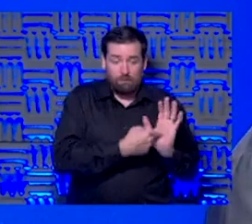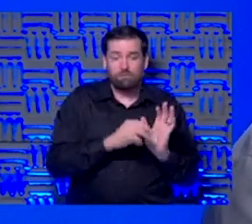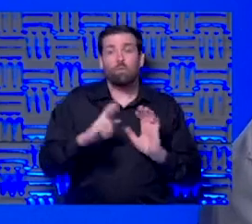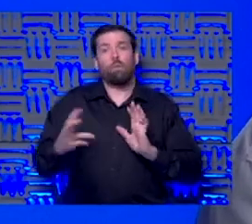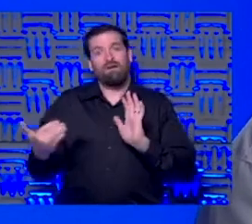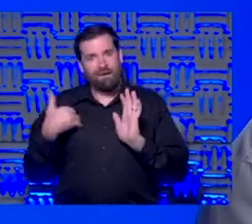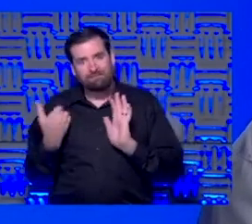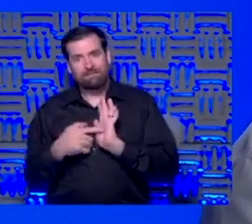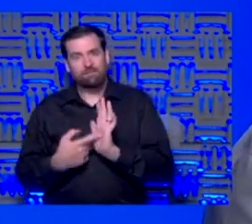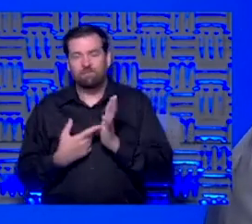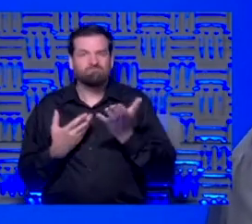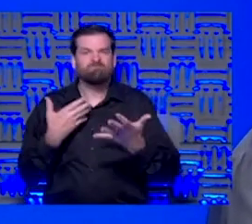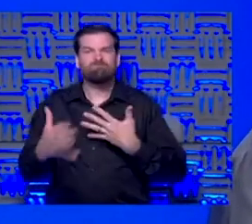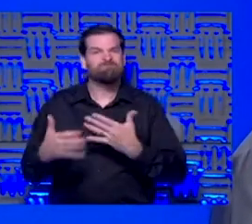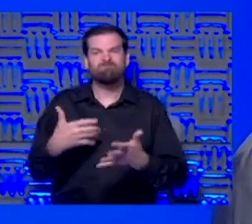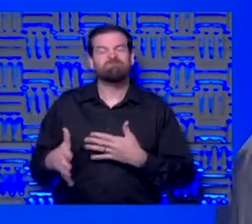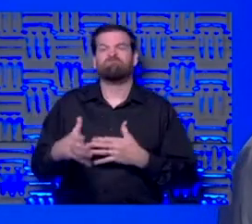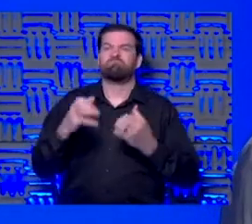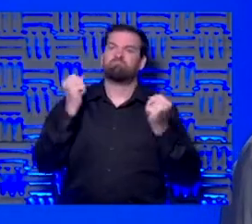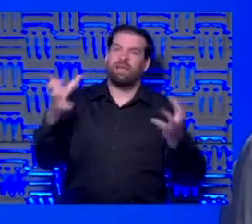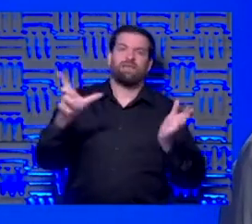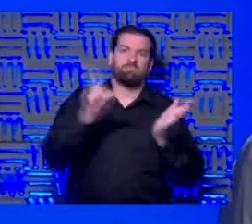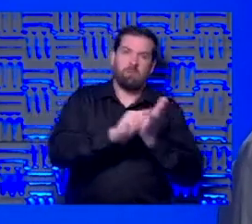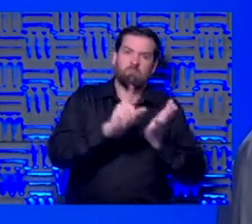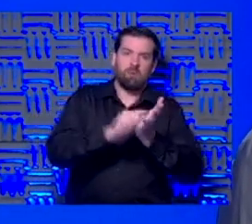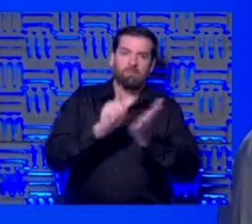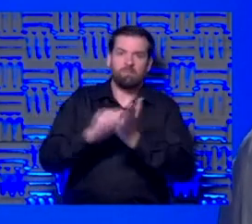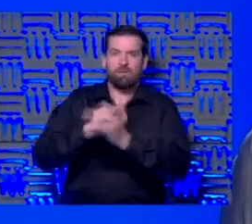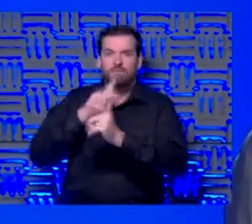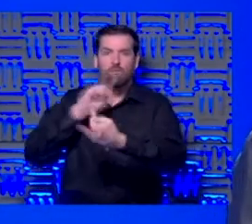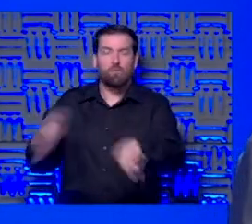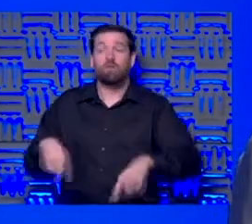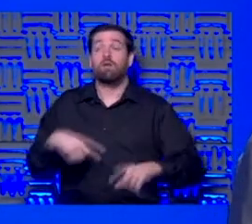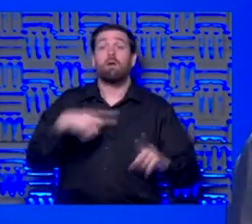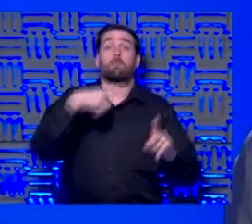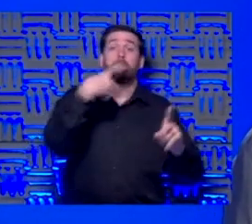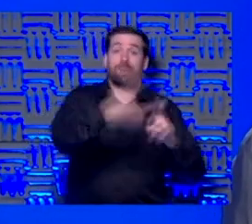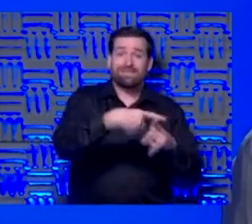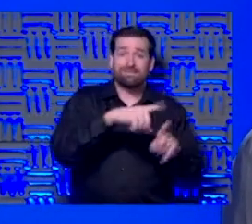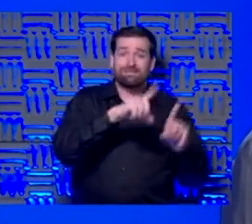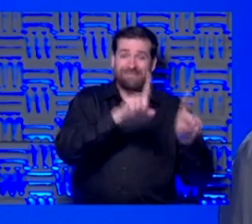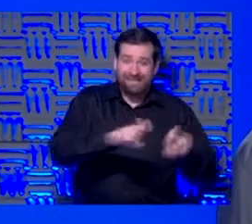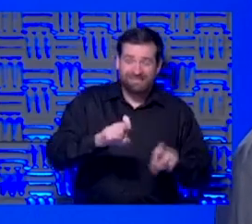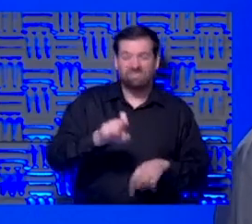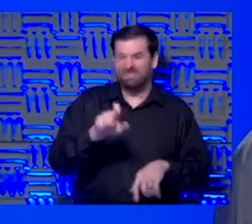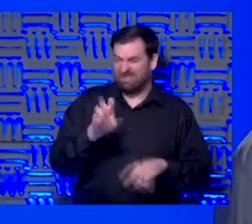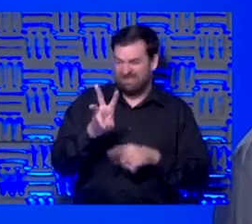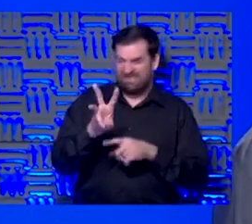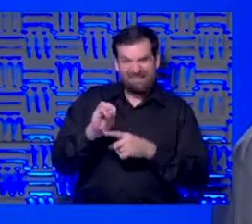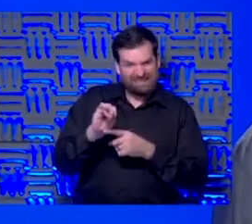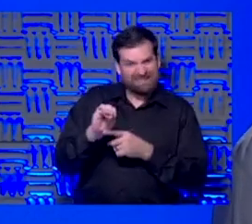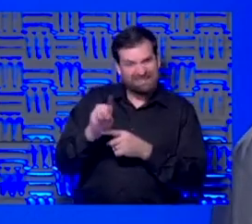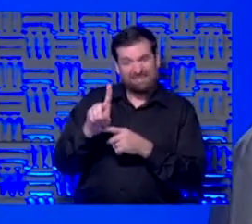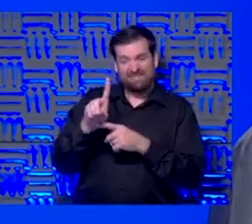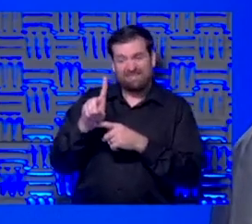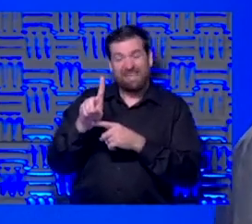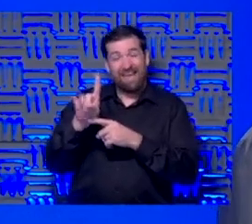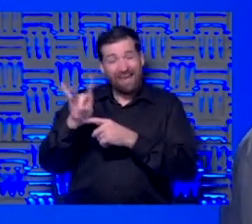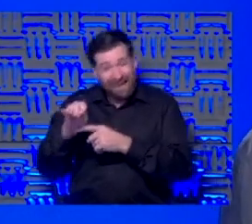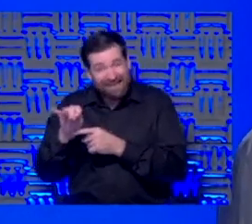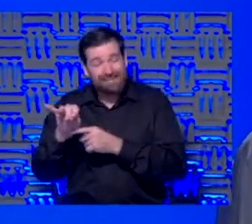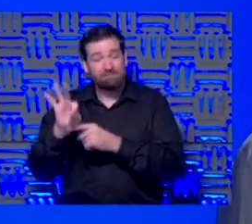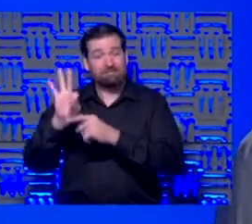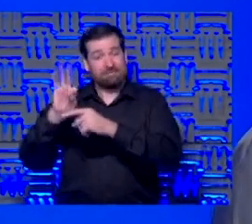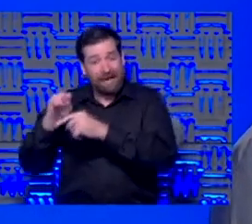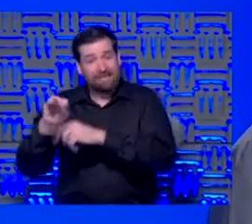from lots of published reports now that you can have positive tests for 60, 80, 90 days. So the positive